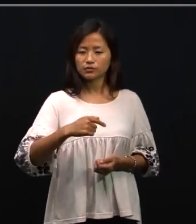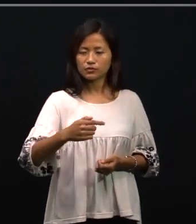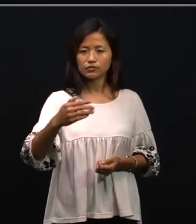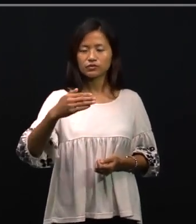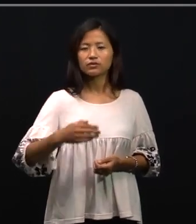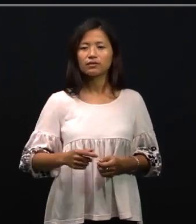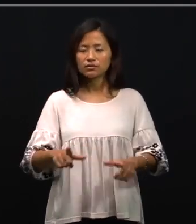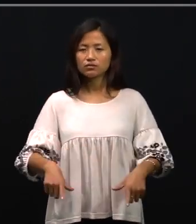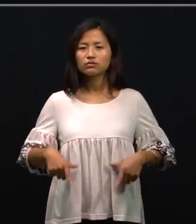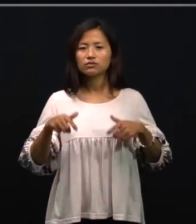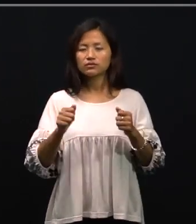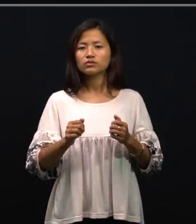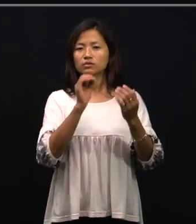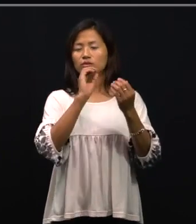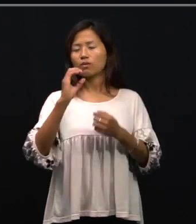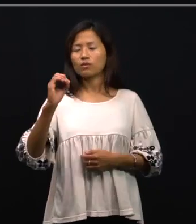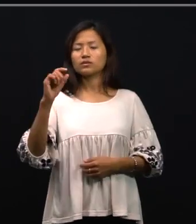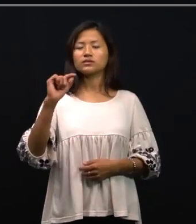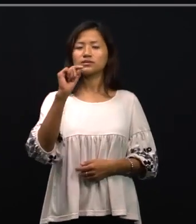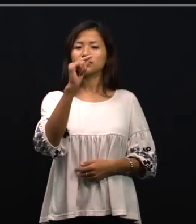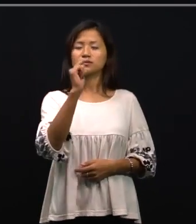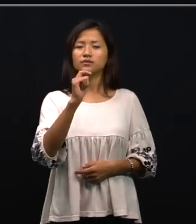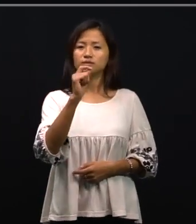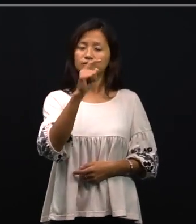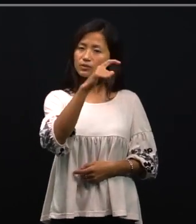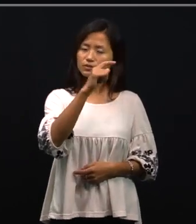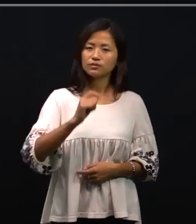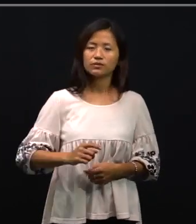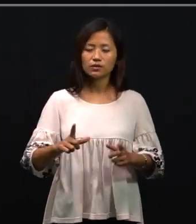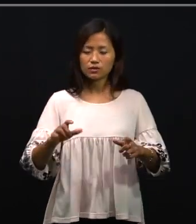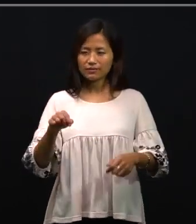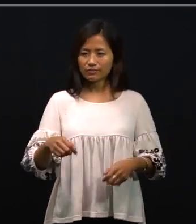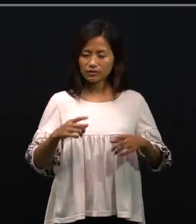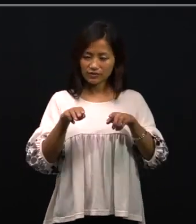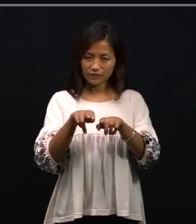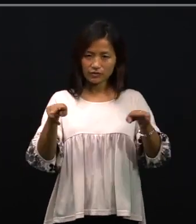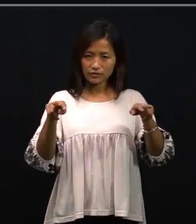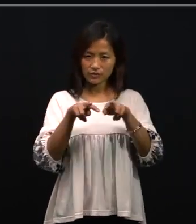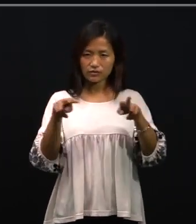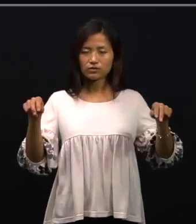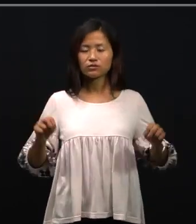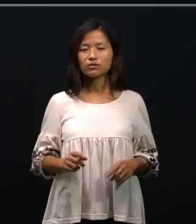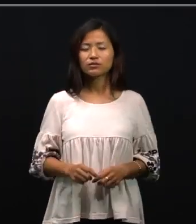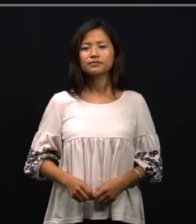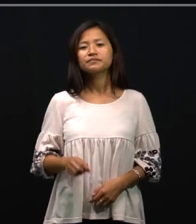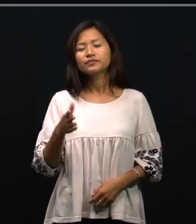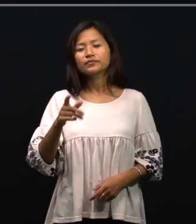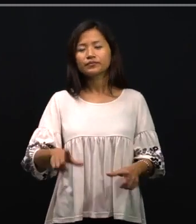living organisms with which we can differentiate it from non-living things.